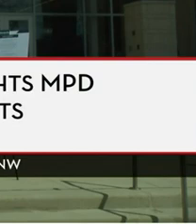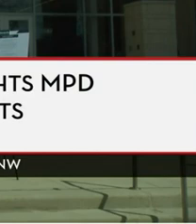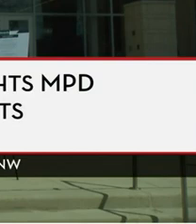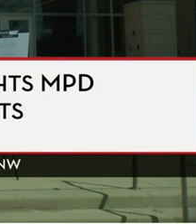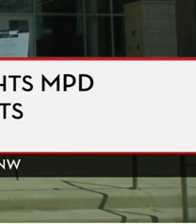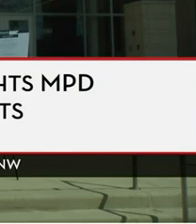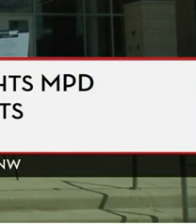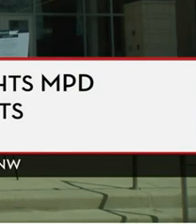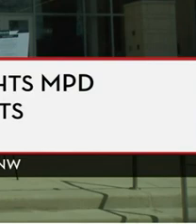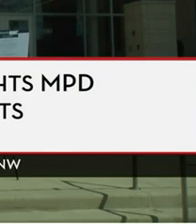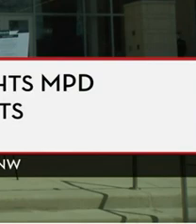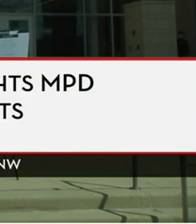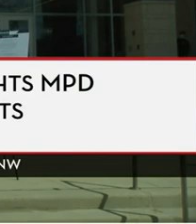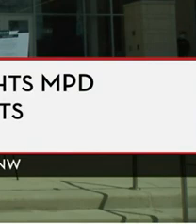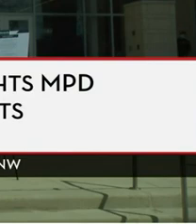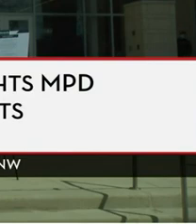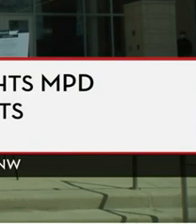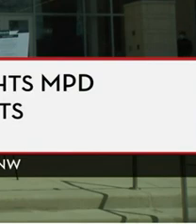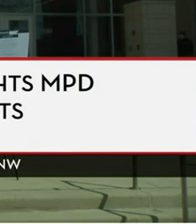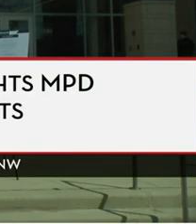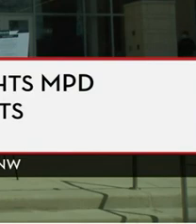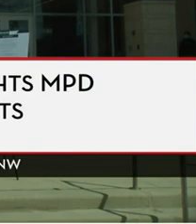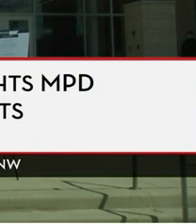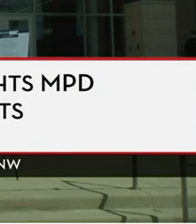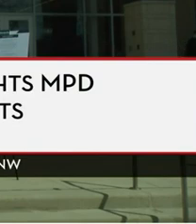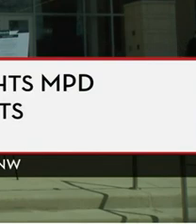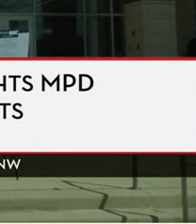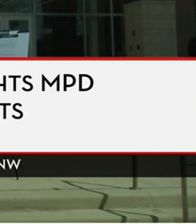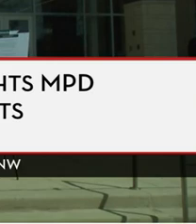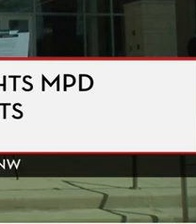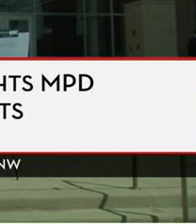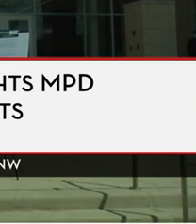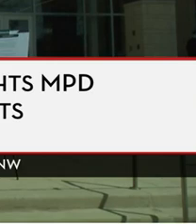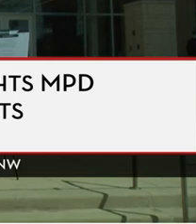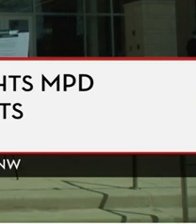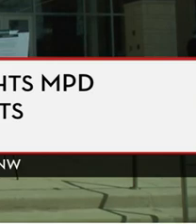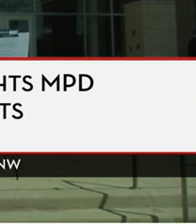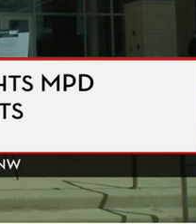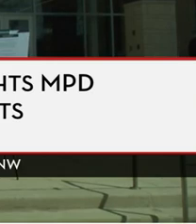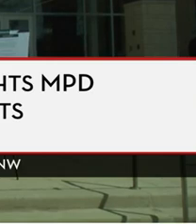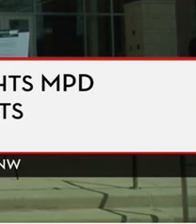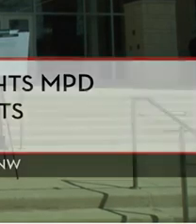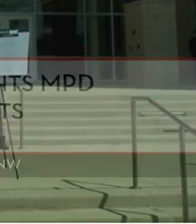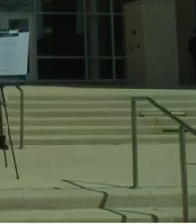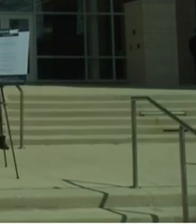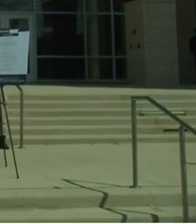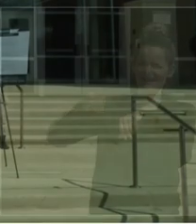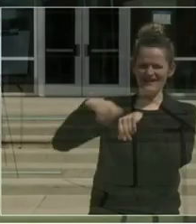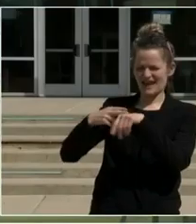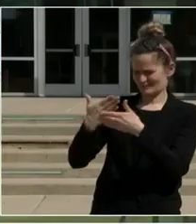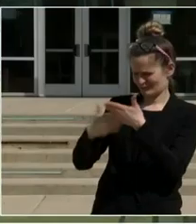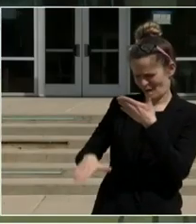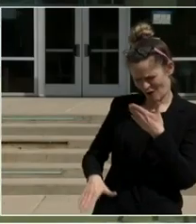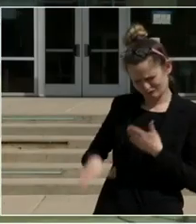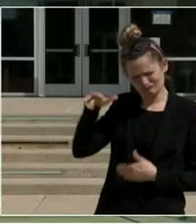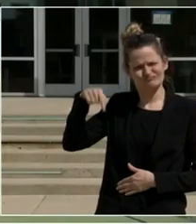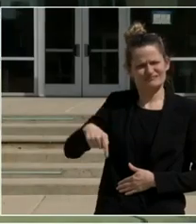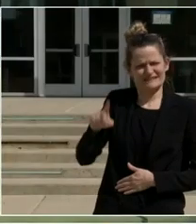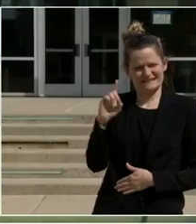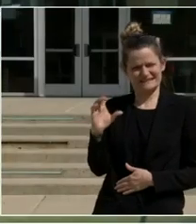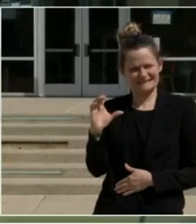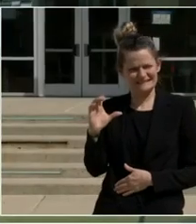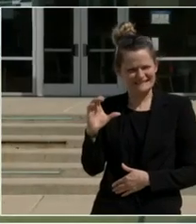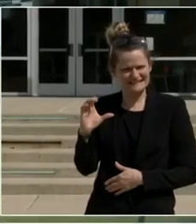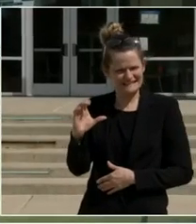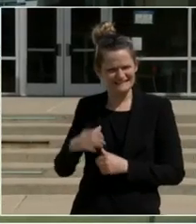Good morning. My name is Officer Viola Brock, and I'm a native Washingtonian. I joined the MPD Cadet Corps as a young, impressionable